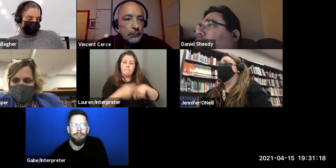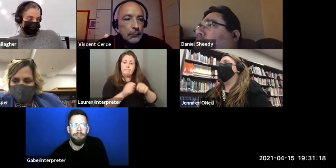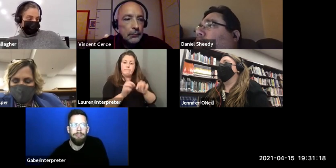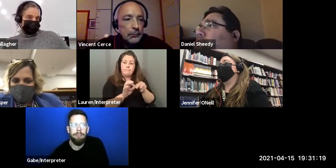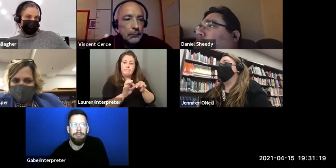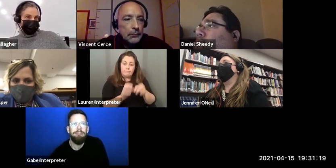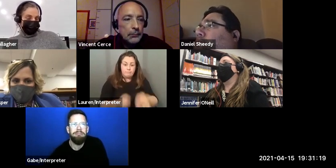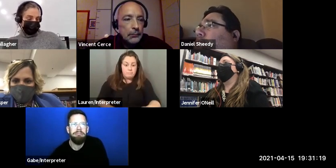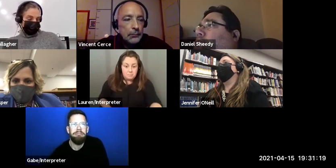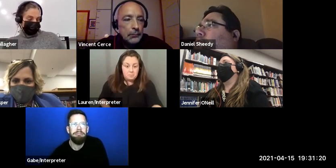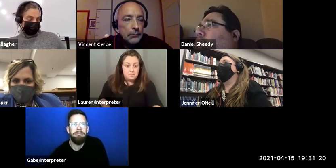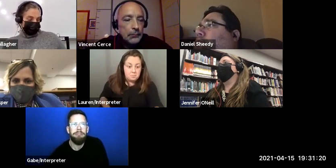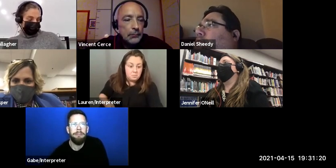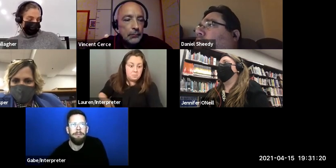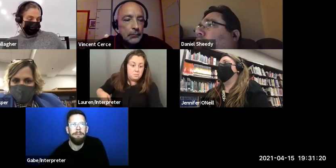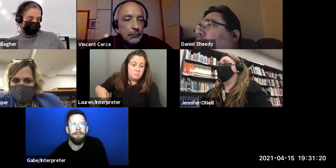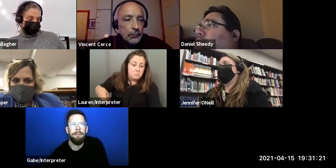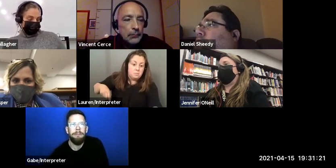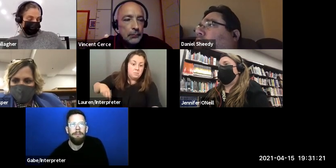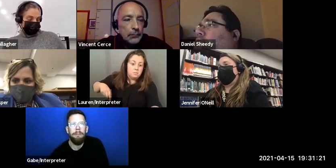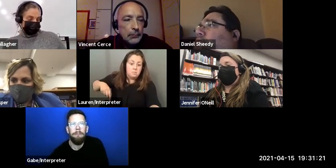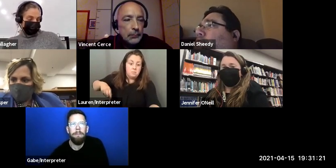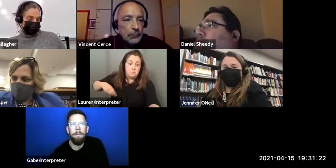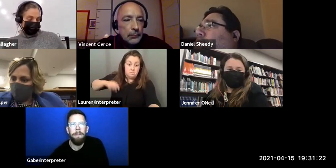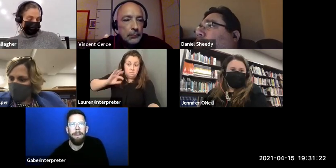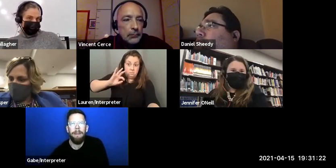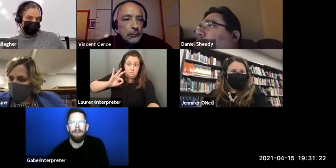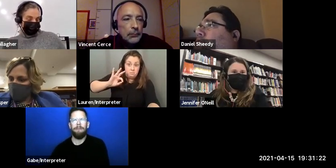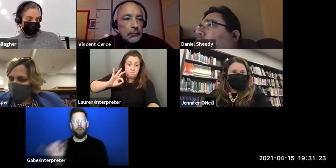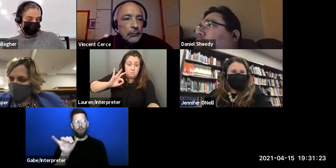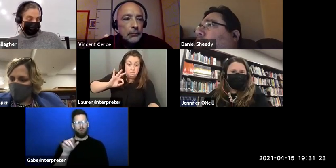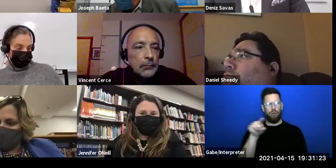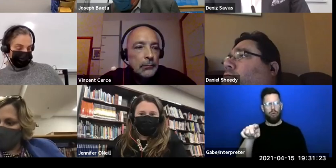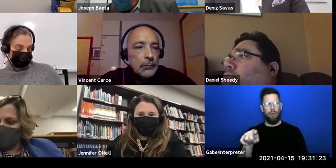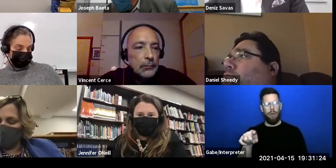you received tonight an MCAS update. I don't know if, Jen, if you want to speak to it real quick.